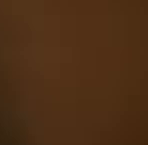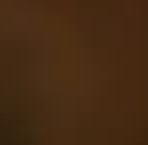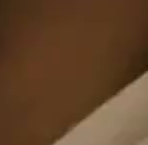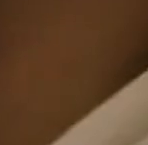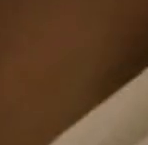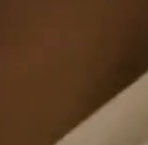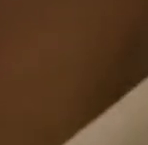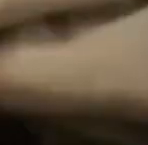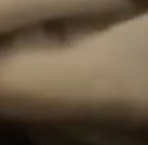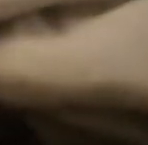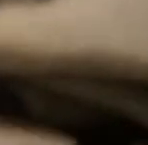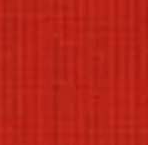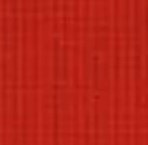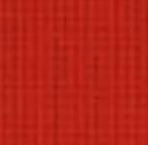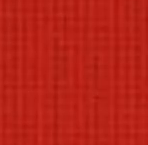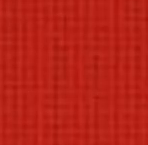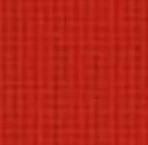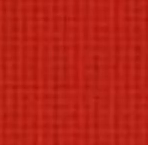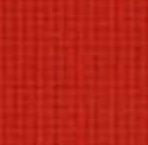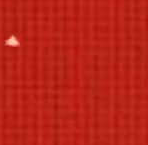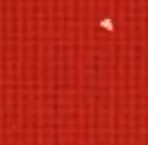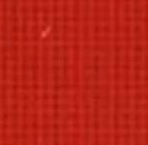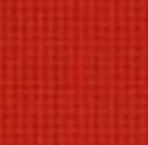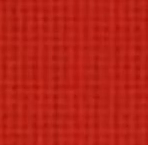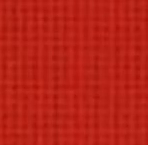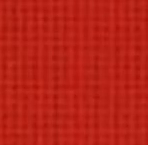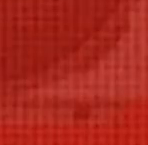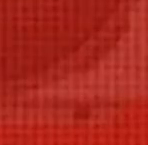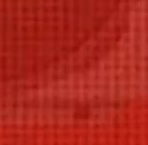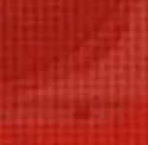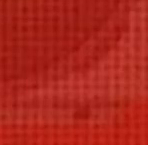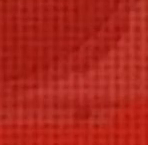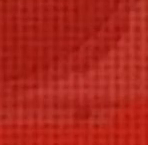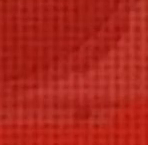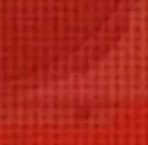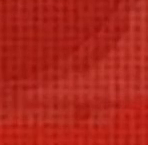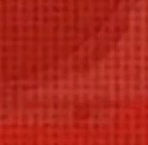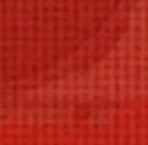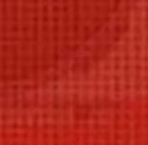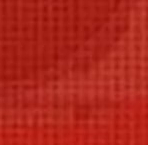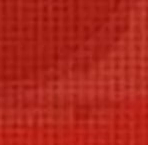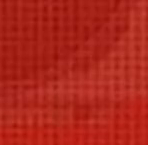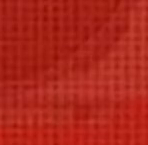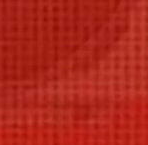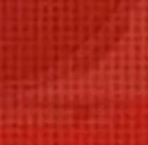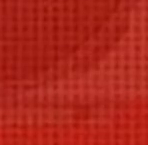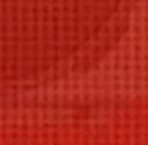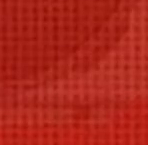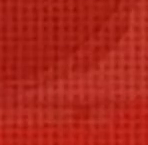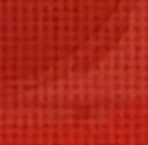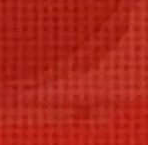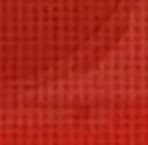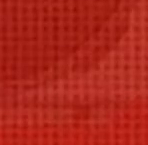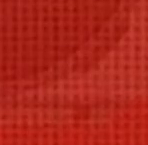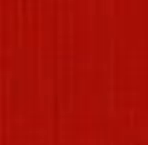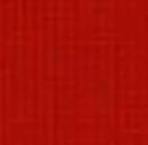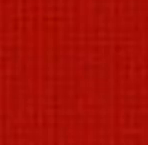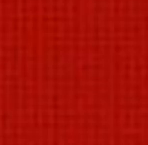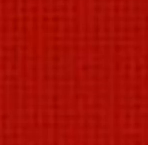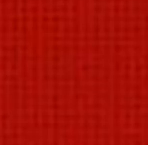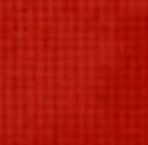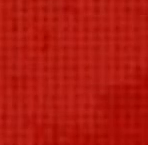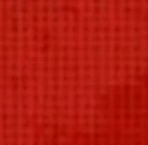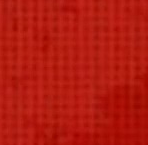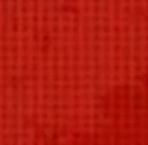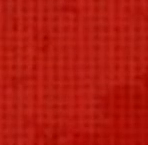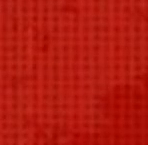I'd like to officially welcome you to the coolest club in the 254. In other words, this is the best way to wake up every single morning.